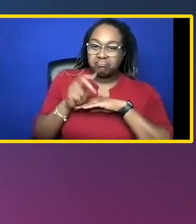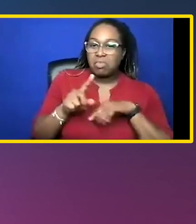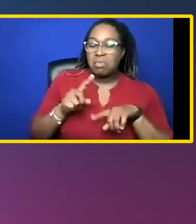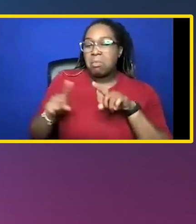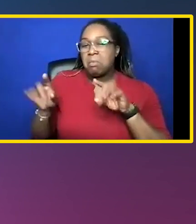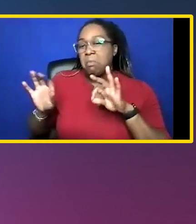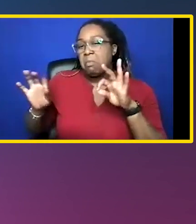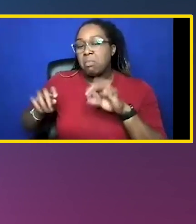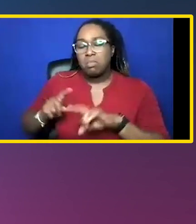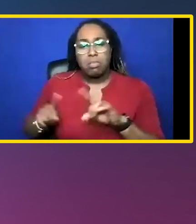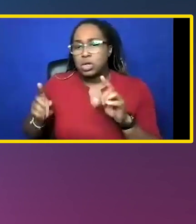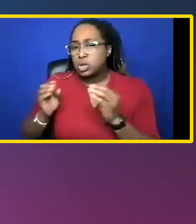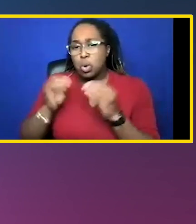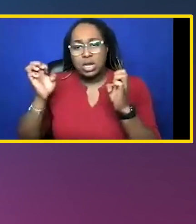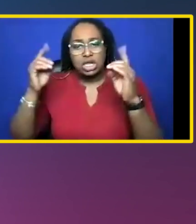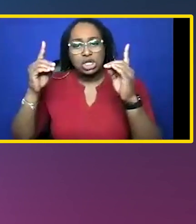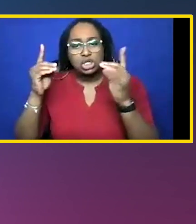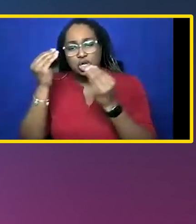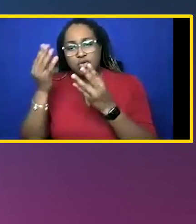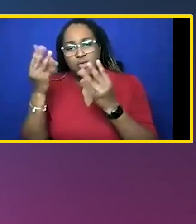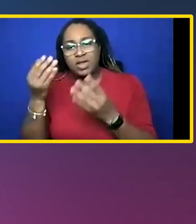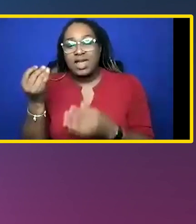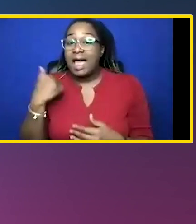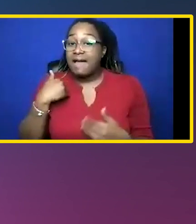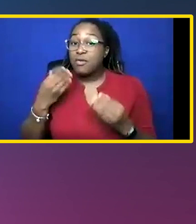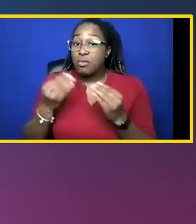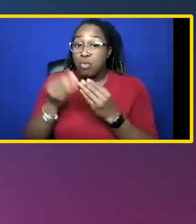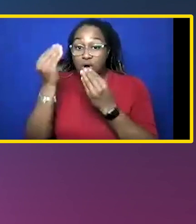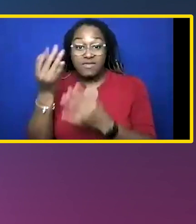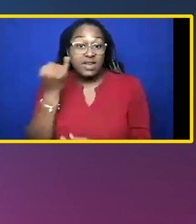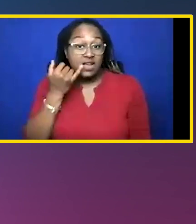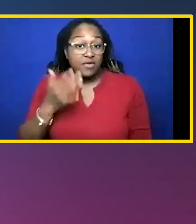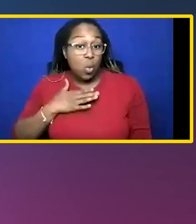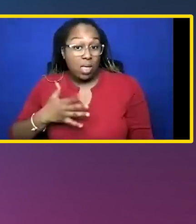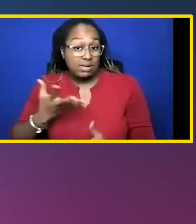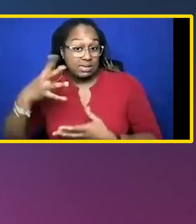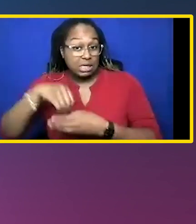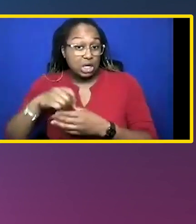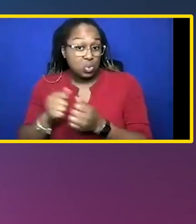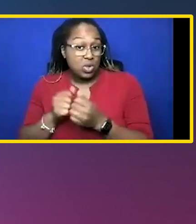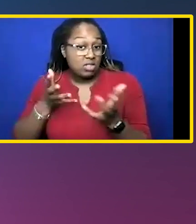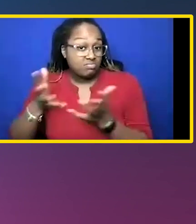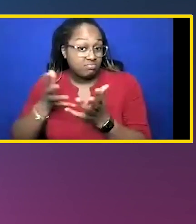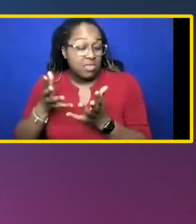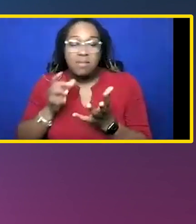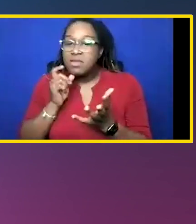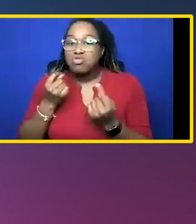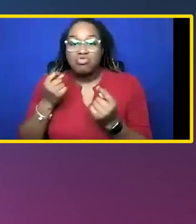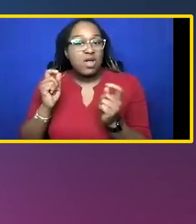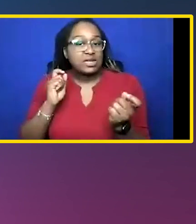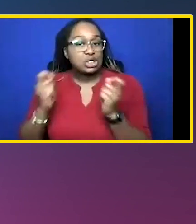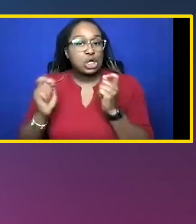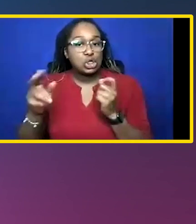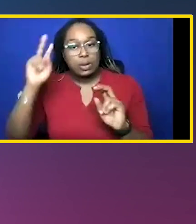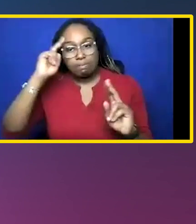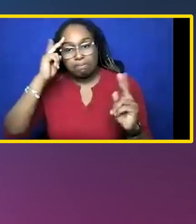more educational, informative, and like, hey, I have more information if you're willing to engage with it. I'm not just trying to change your mind, but I'm trying to share